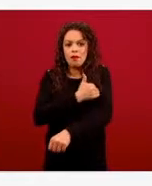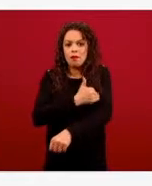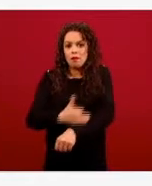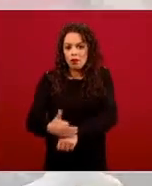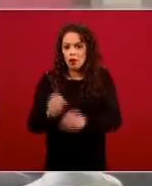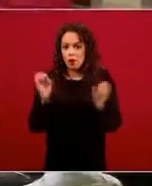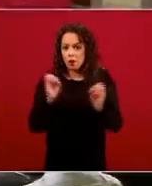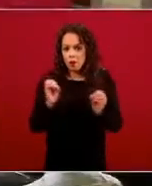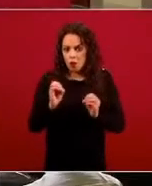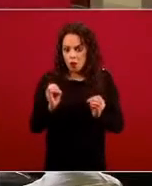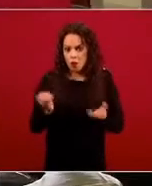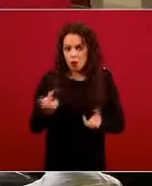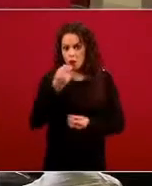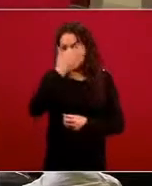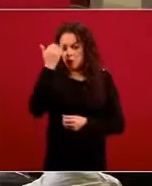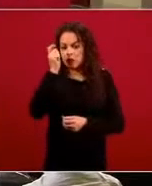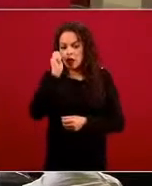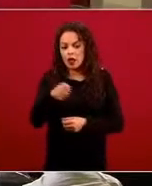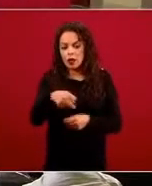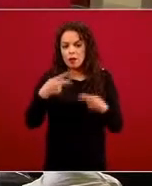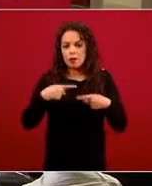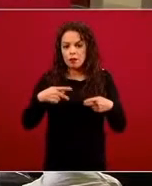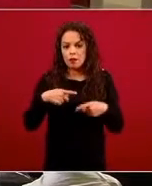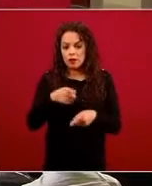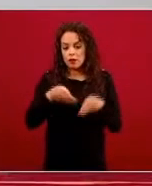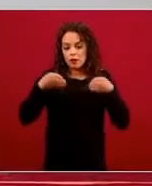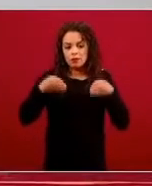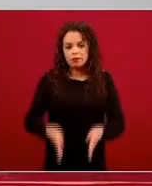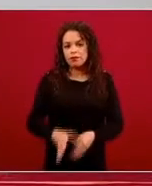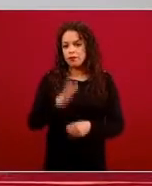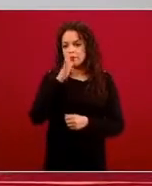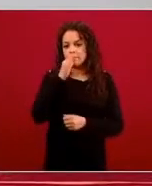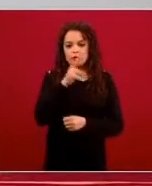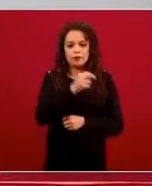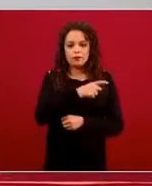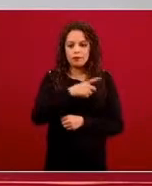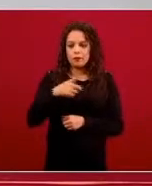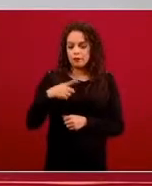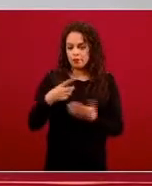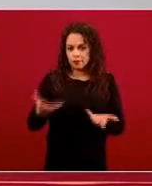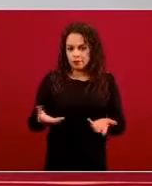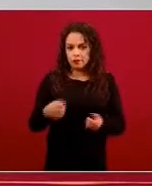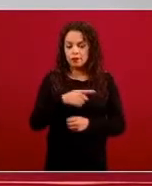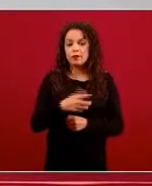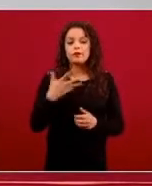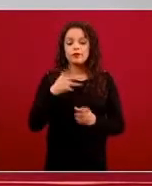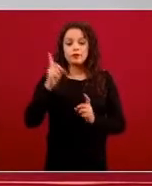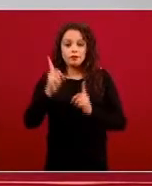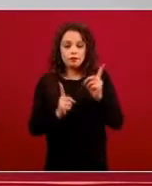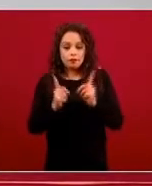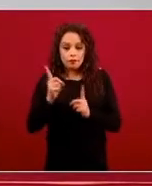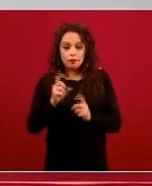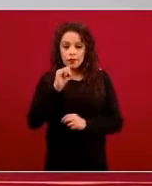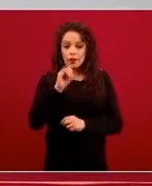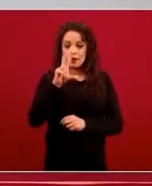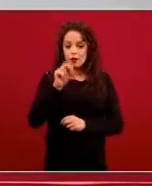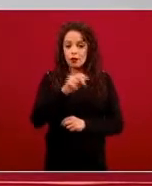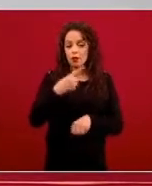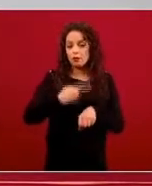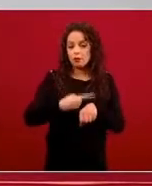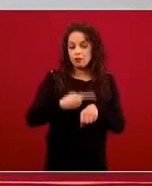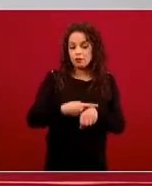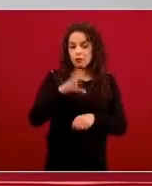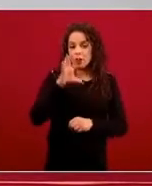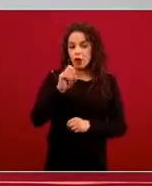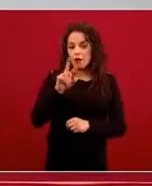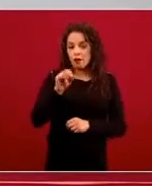unidentified bodies or identified bodies who haven't been claimed by anyone yet. It is not